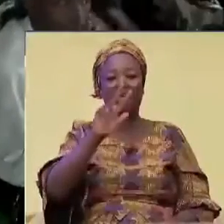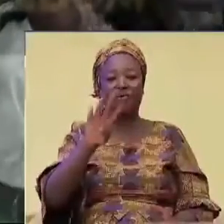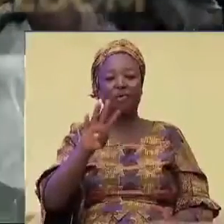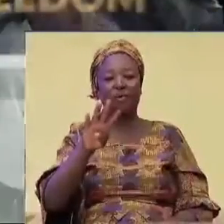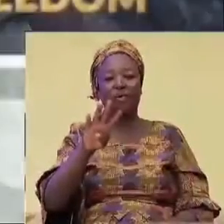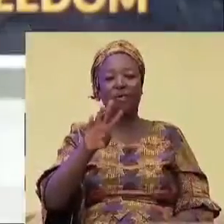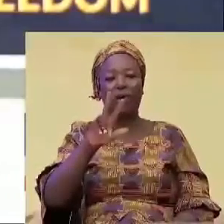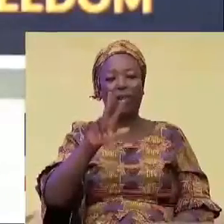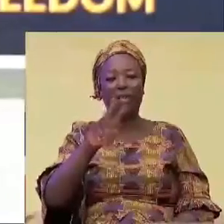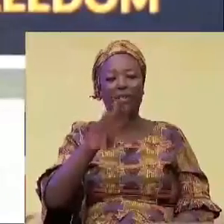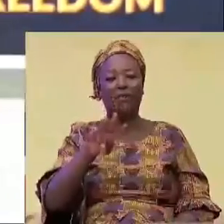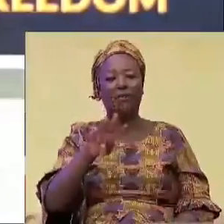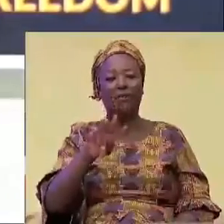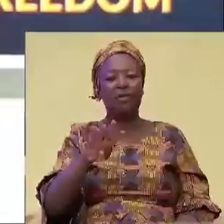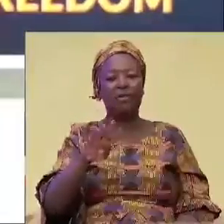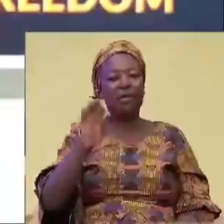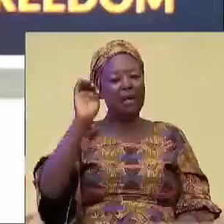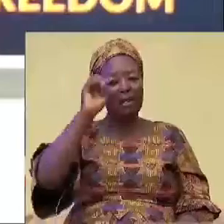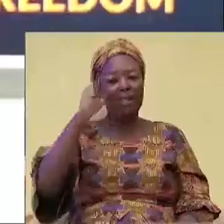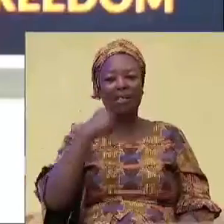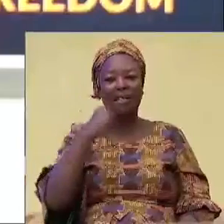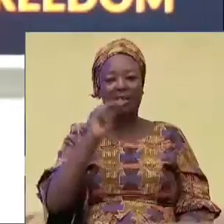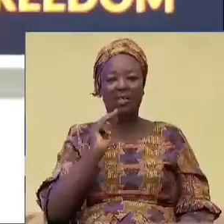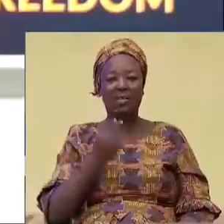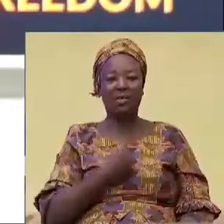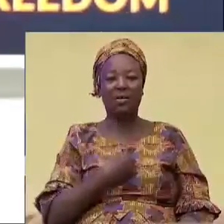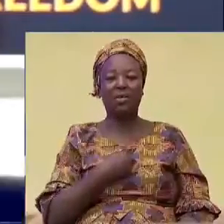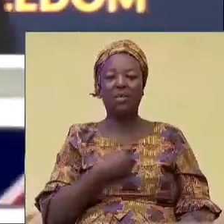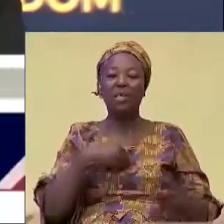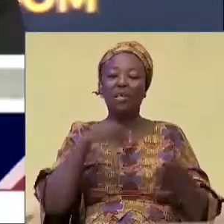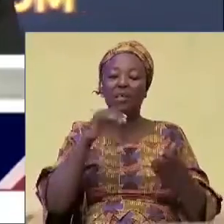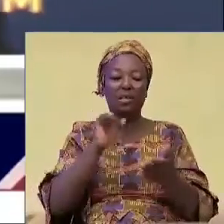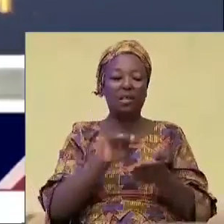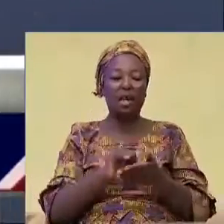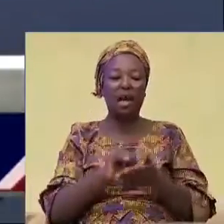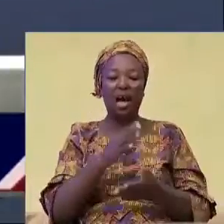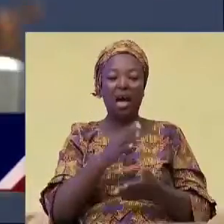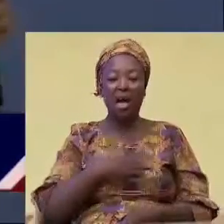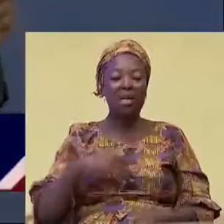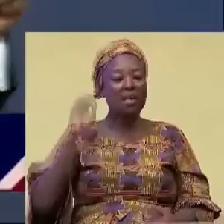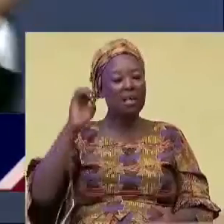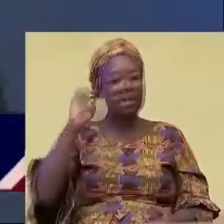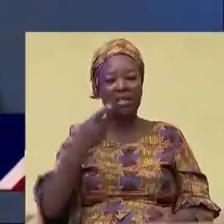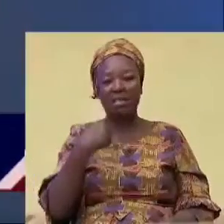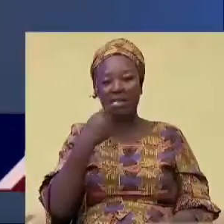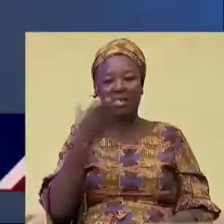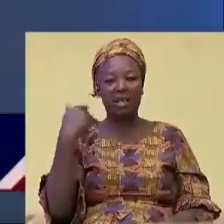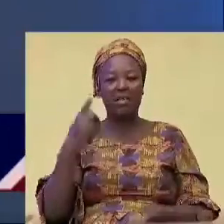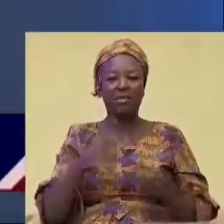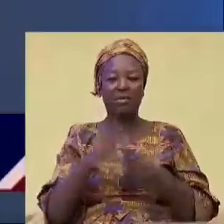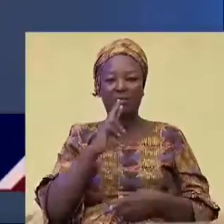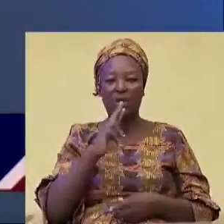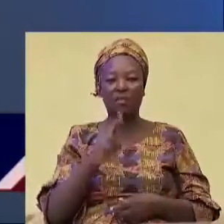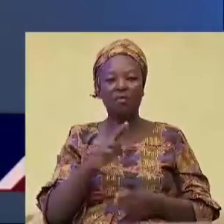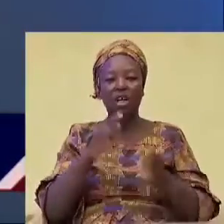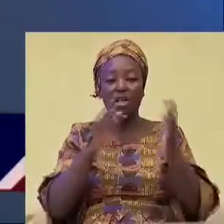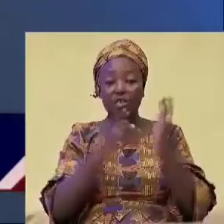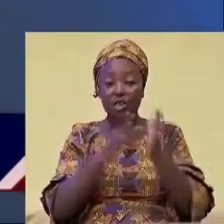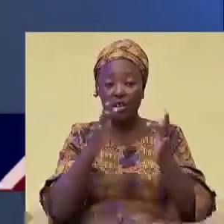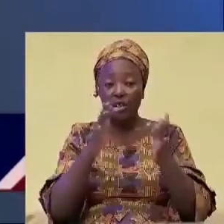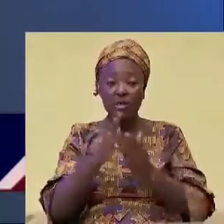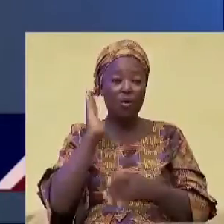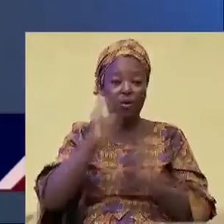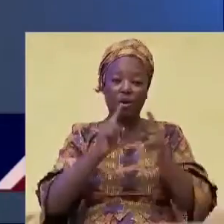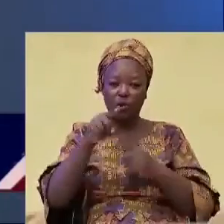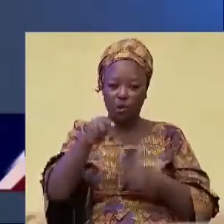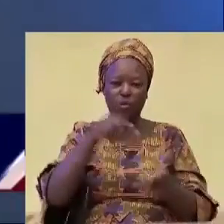Look at verse 34. Verse 34, it tells us, and he said unto her, he